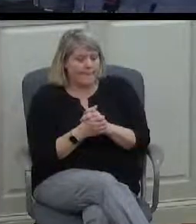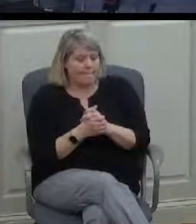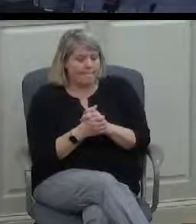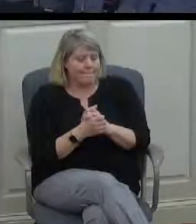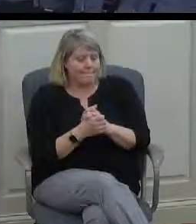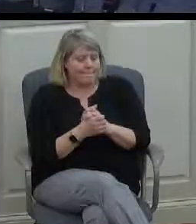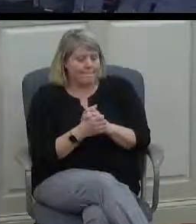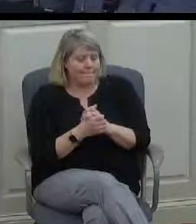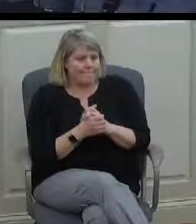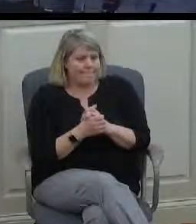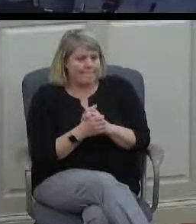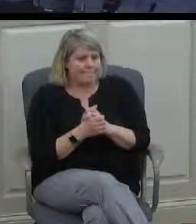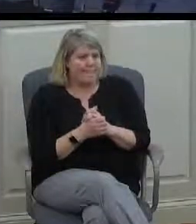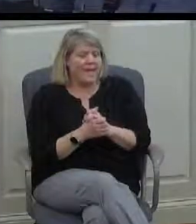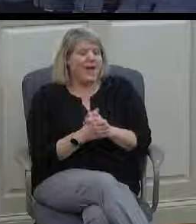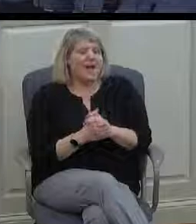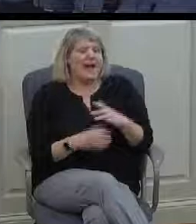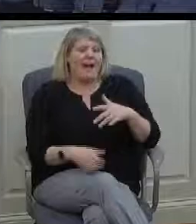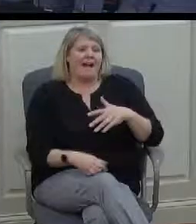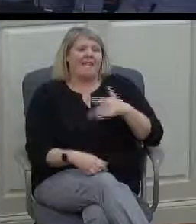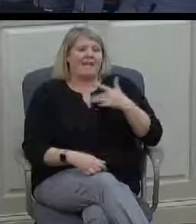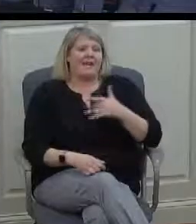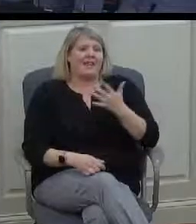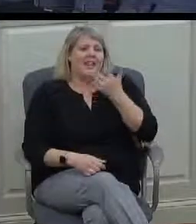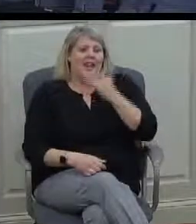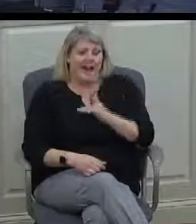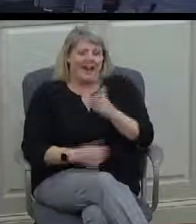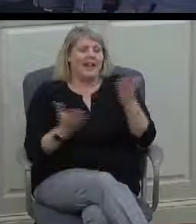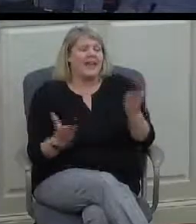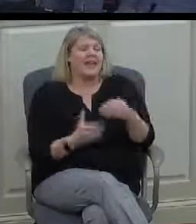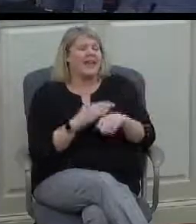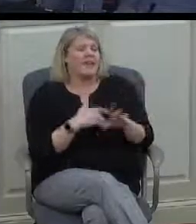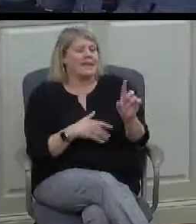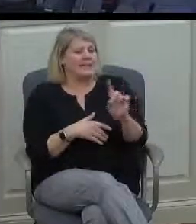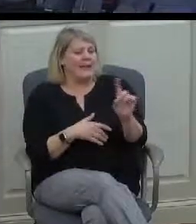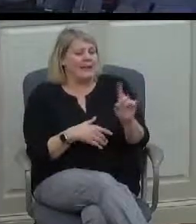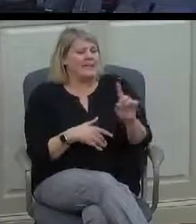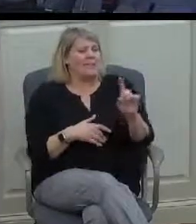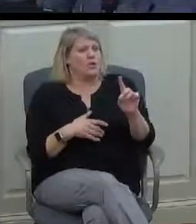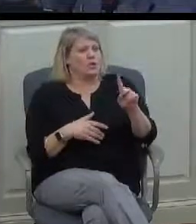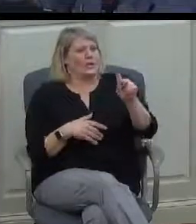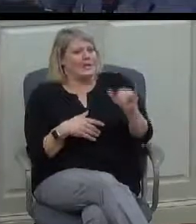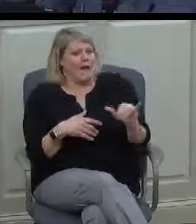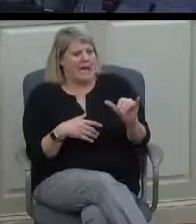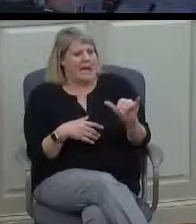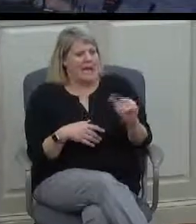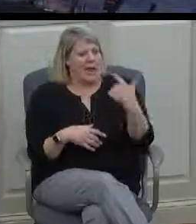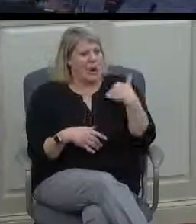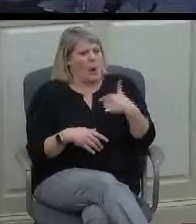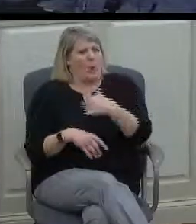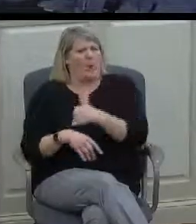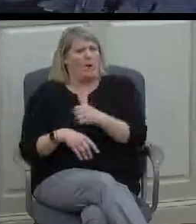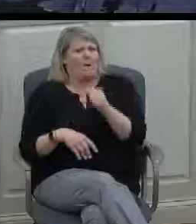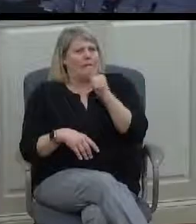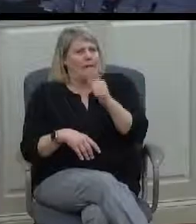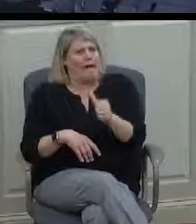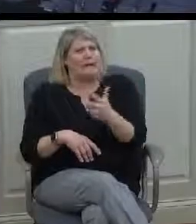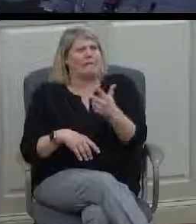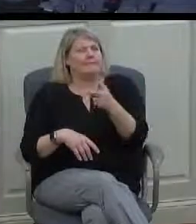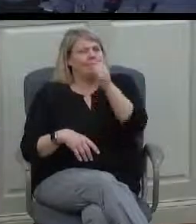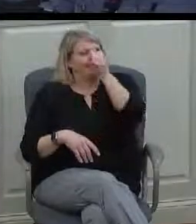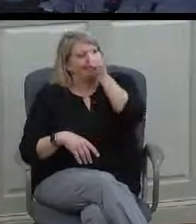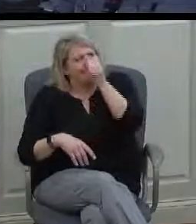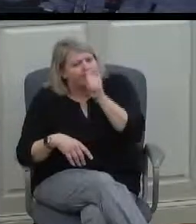Fortunately, in Danville, Kentucky, the police are not under scrutiny and attack like they are everywhere else.